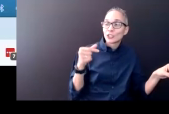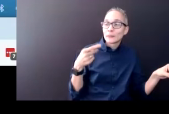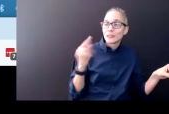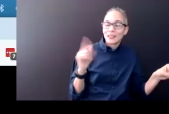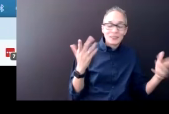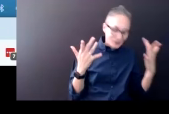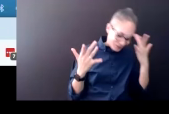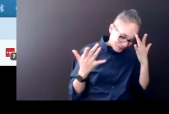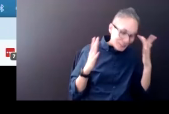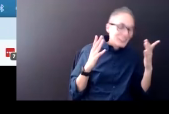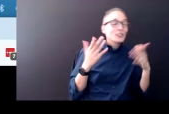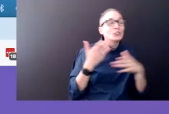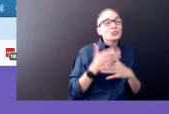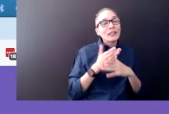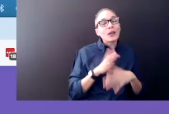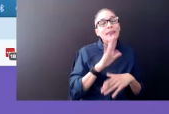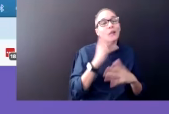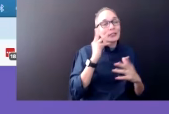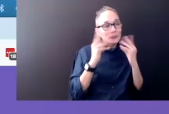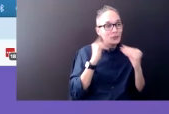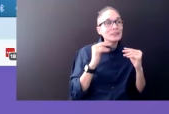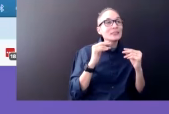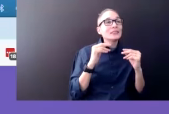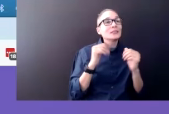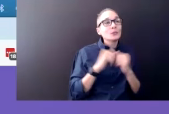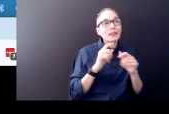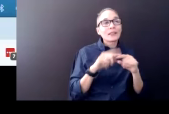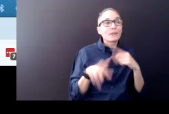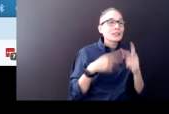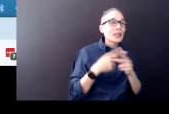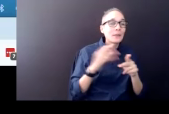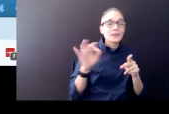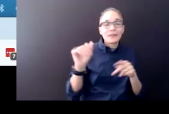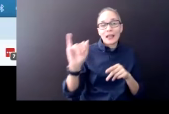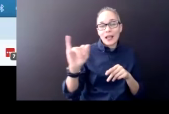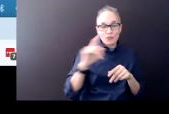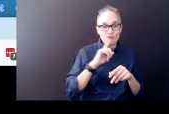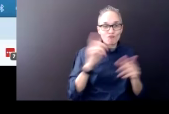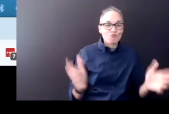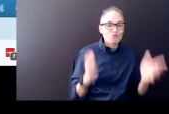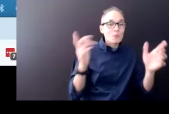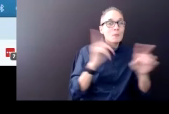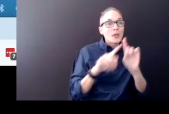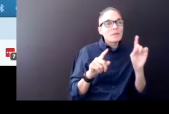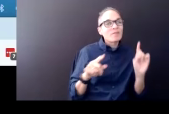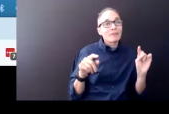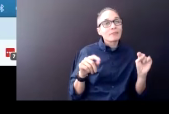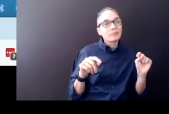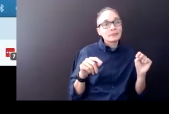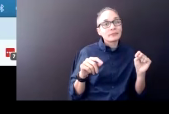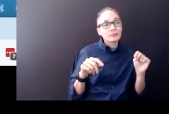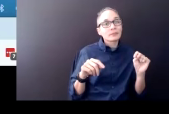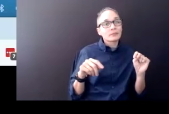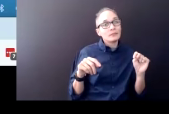their experiences with different forms of AI, I highly encourage as well. But it's